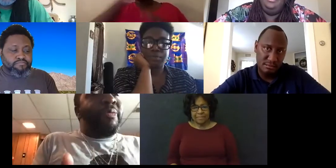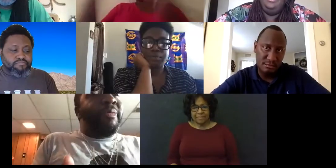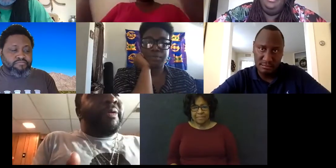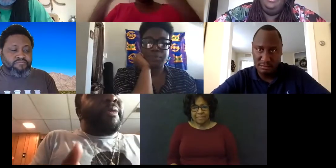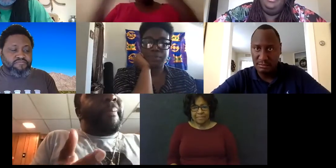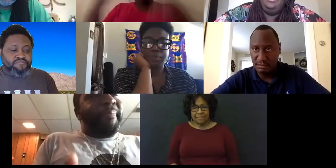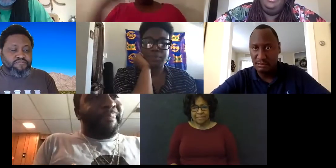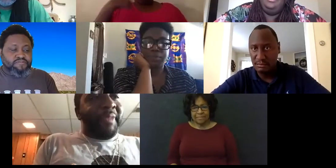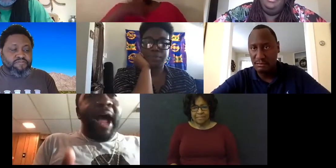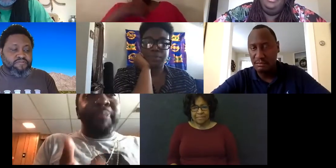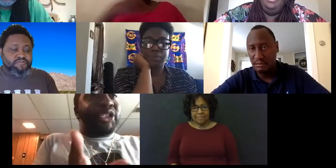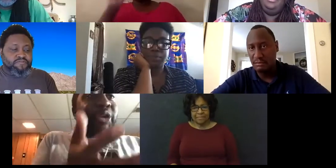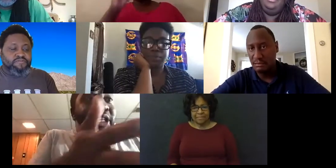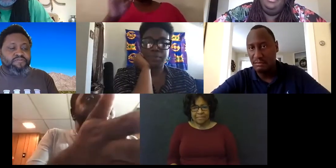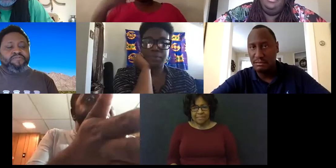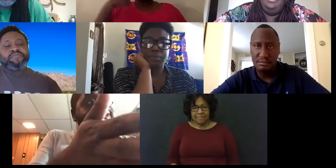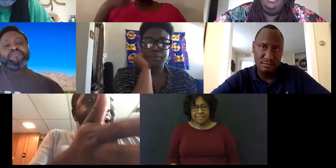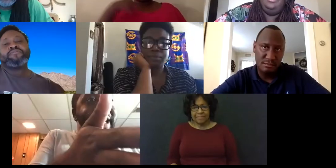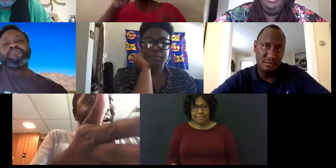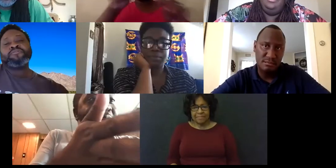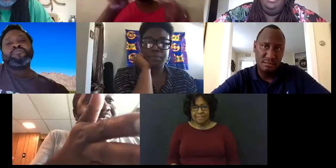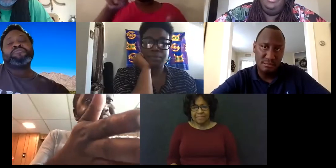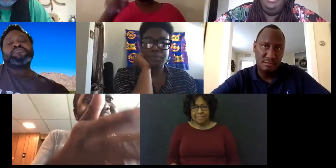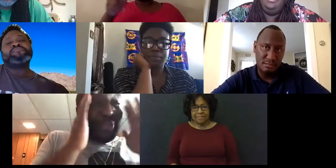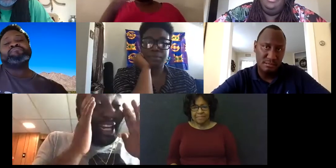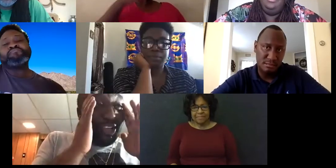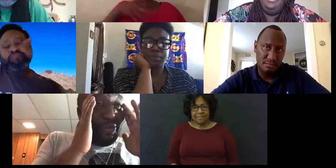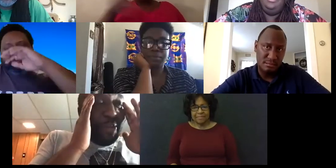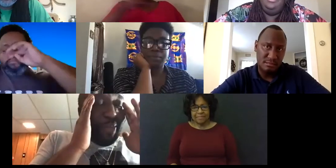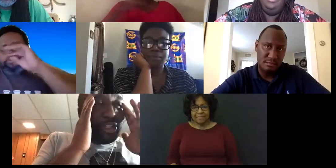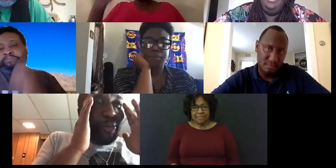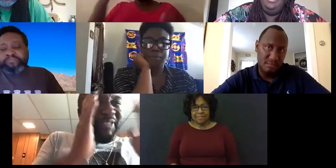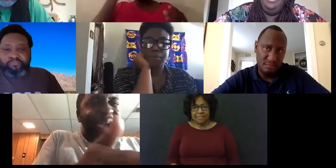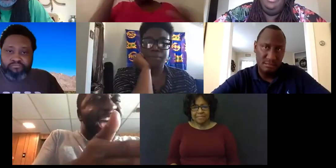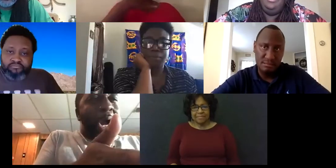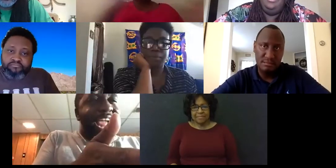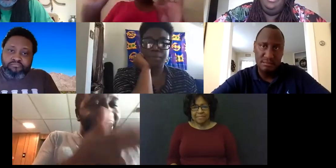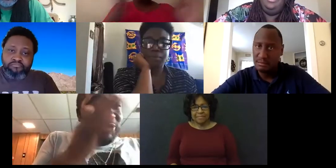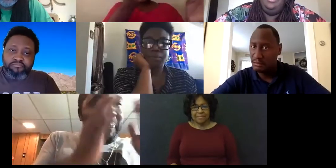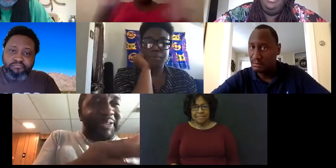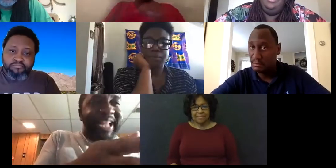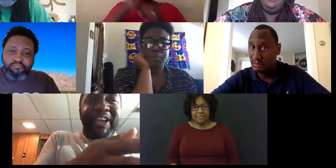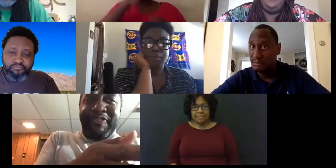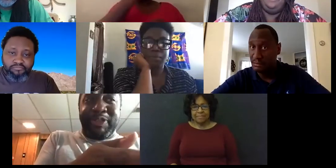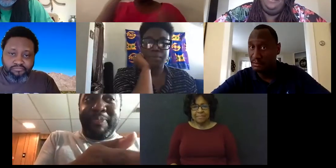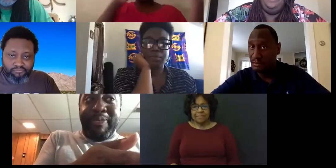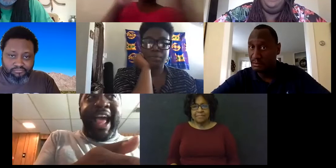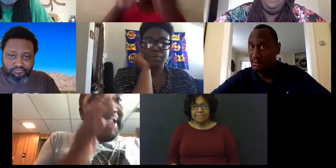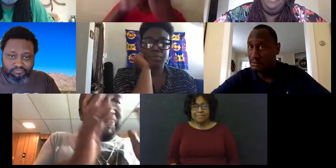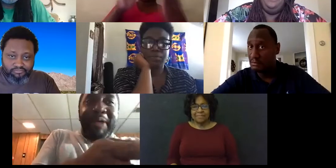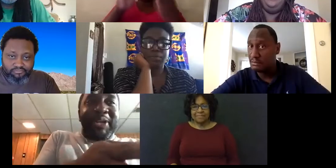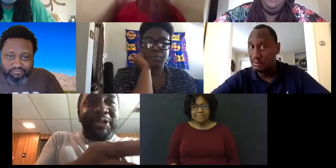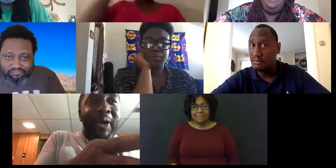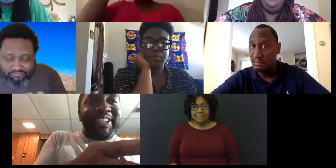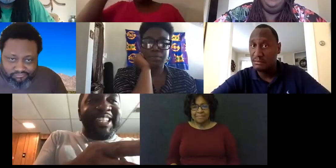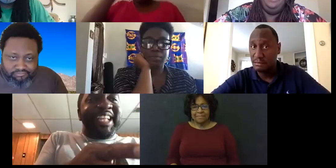who. I'm just looking at you guys right now. I know you can't realize. I'm trying to give you, make sure I'm giving you eye contact. You know about that face to face. Remember